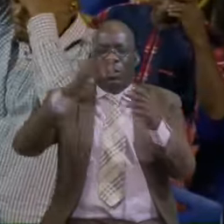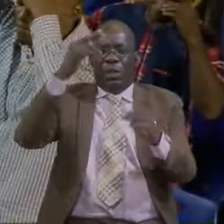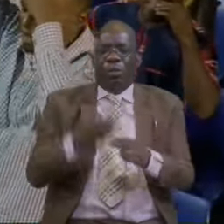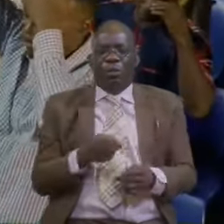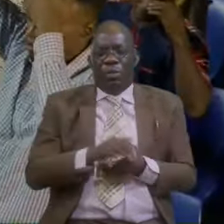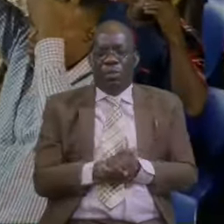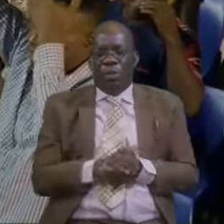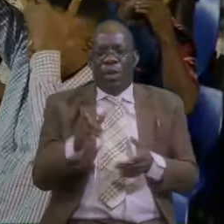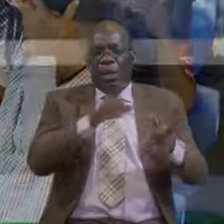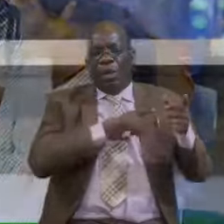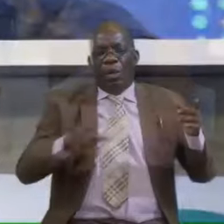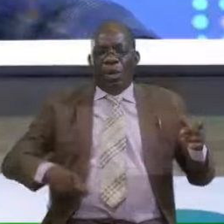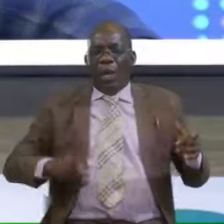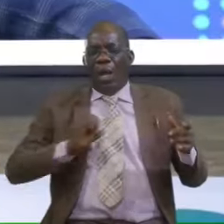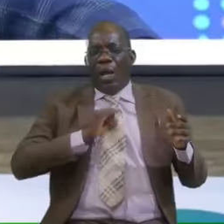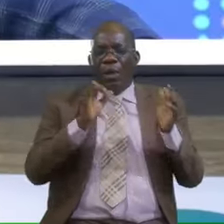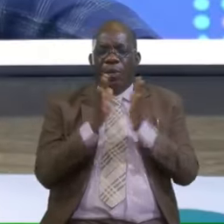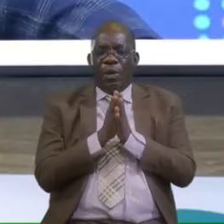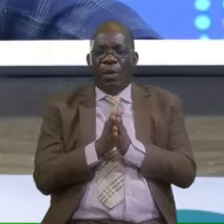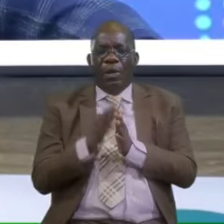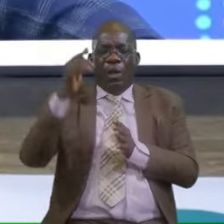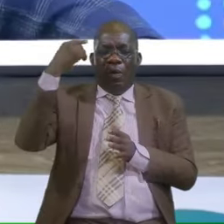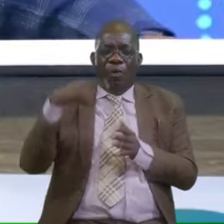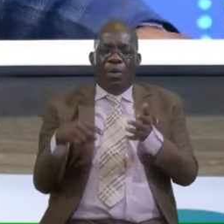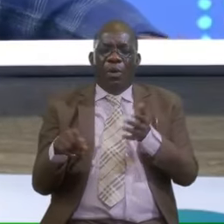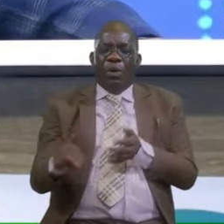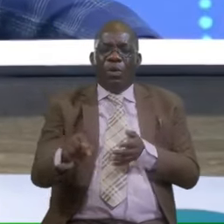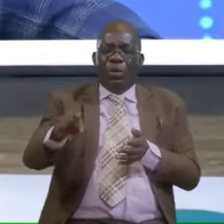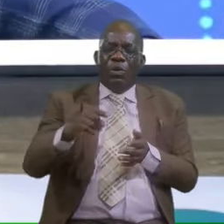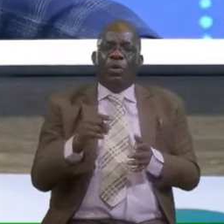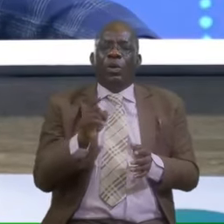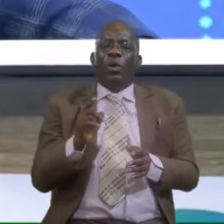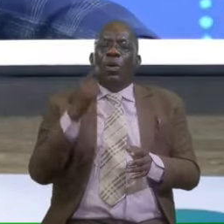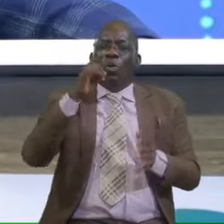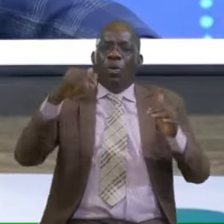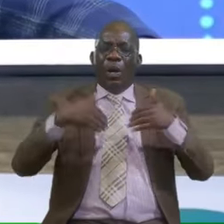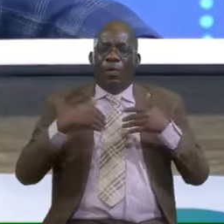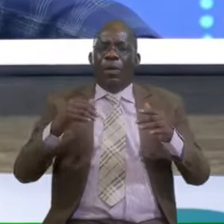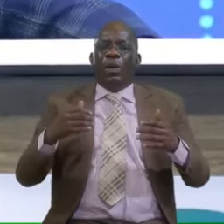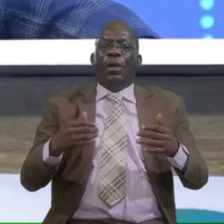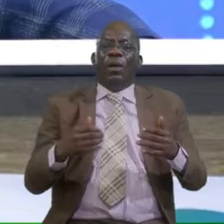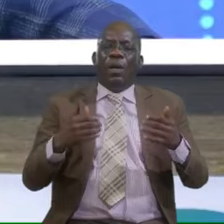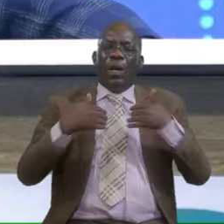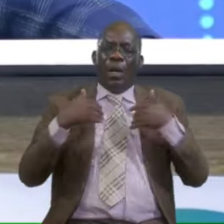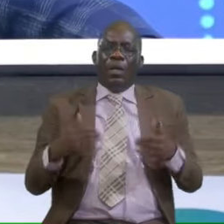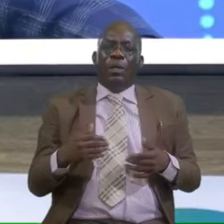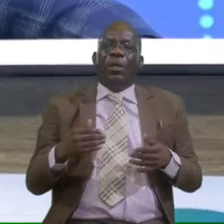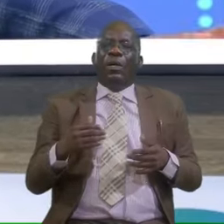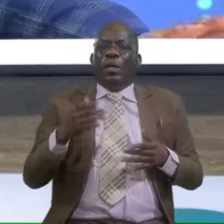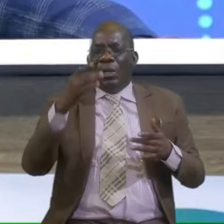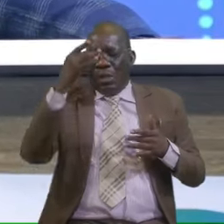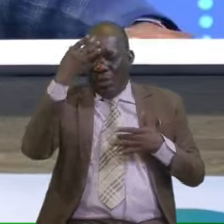Lord, I pray for those who have had incurable disease, cancer,